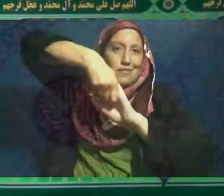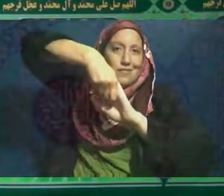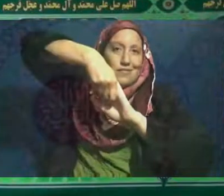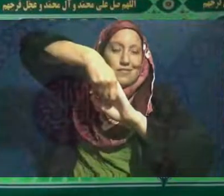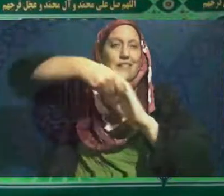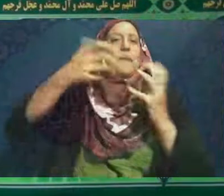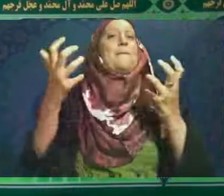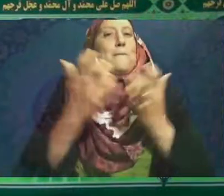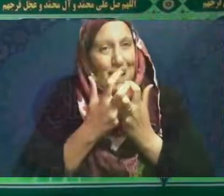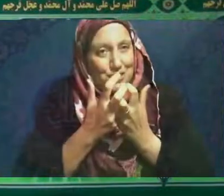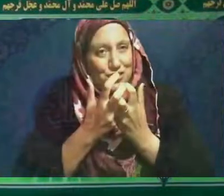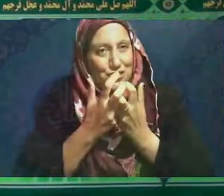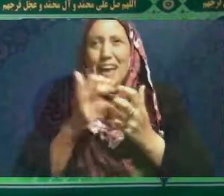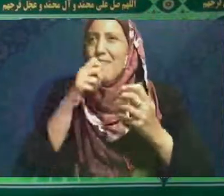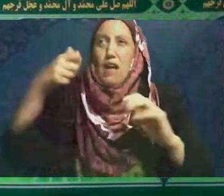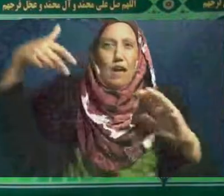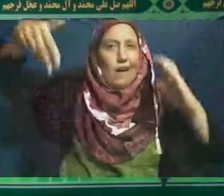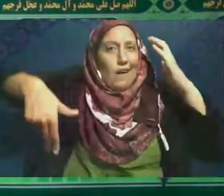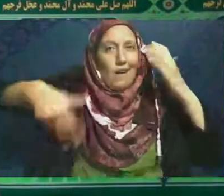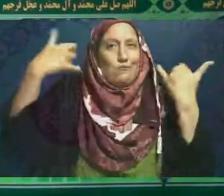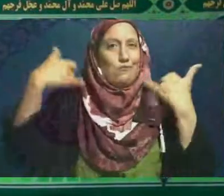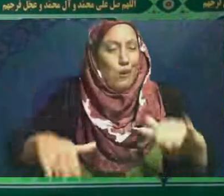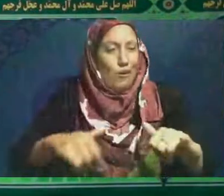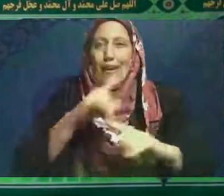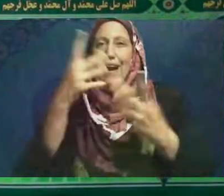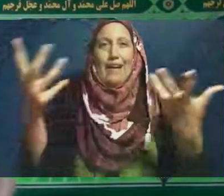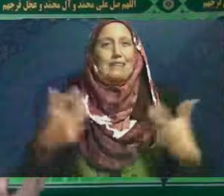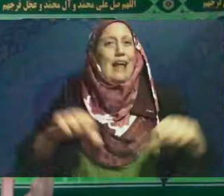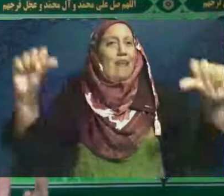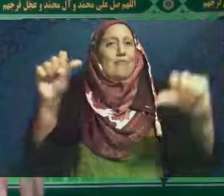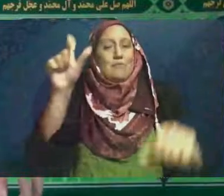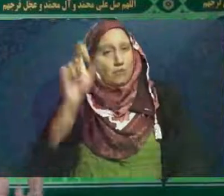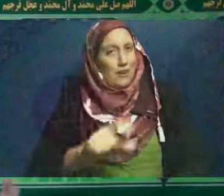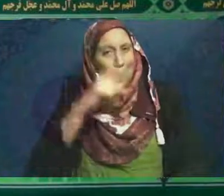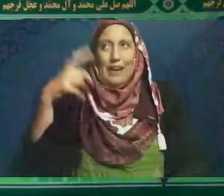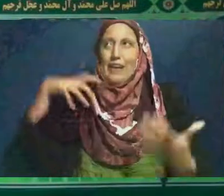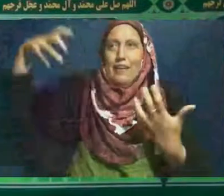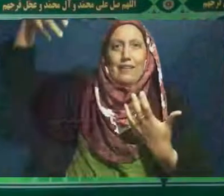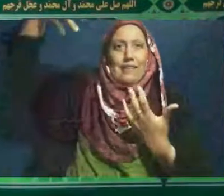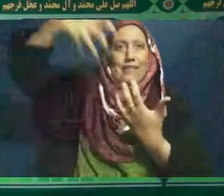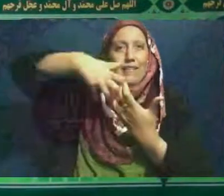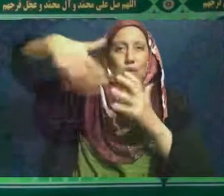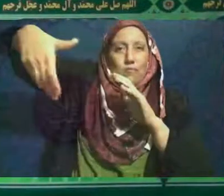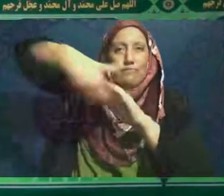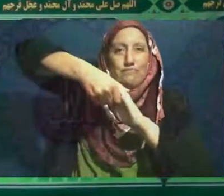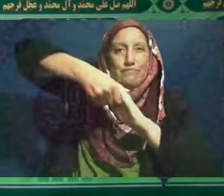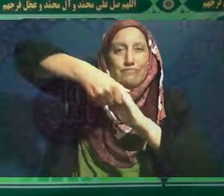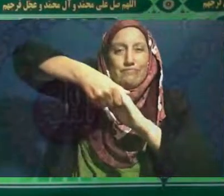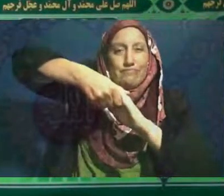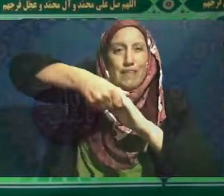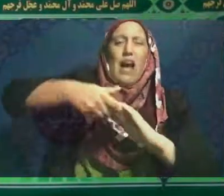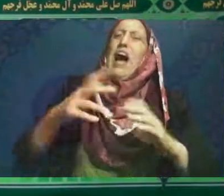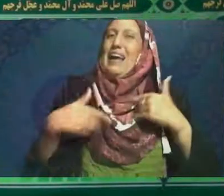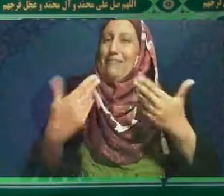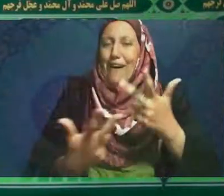be rescued. All right. Another example, again, because I want you to have a good grasp of the concept before we delve into the